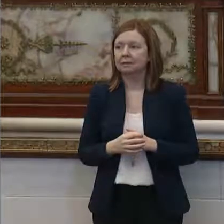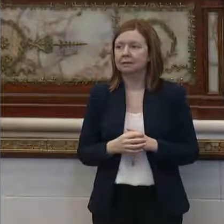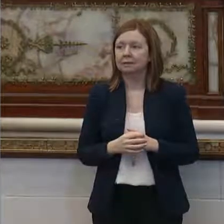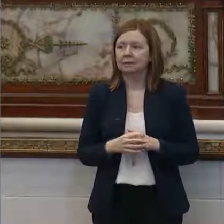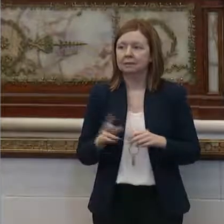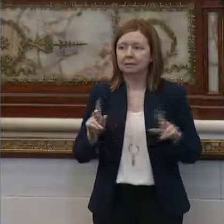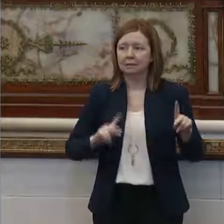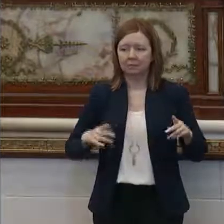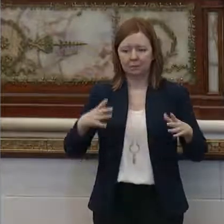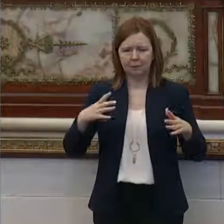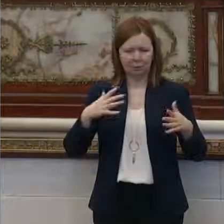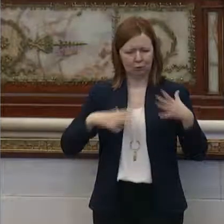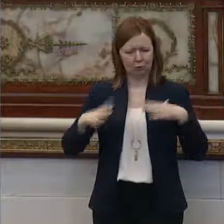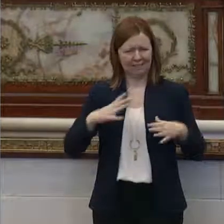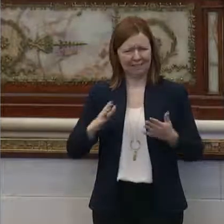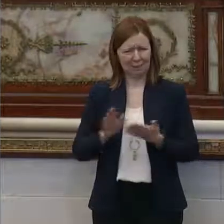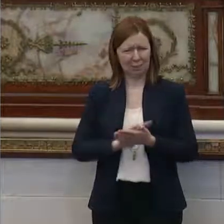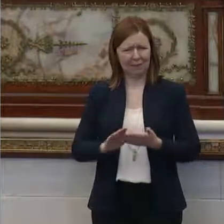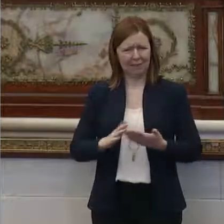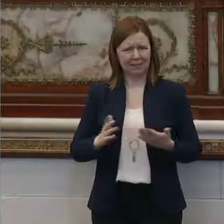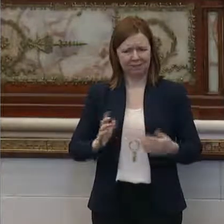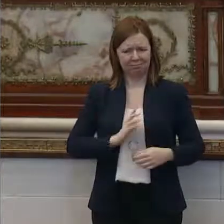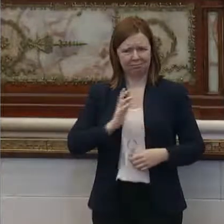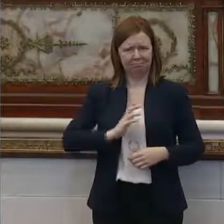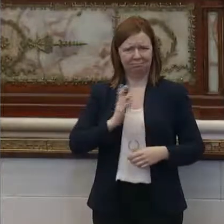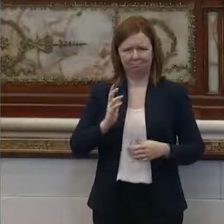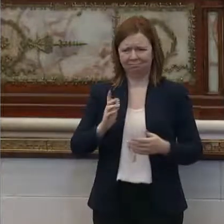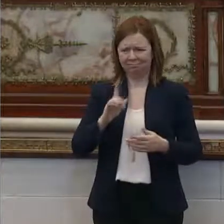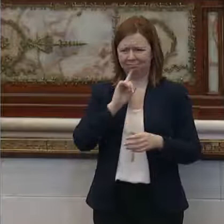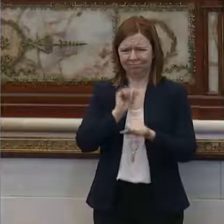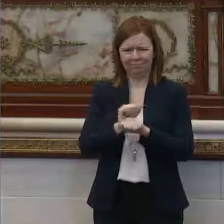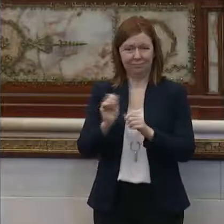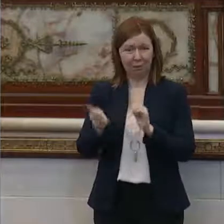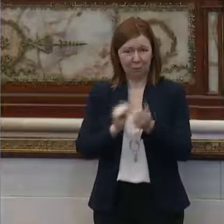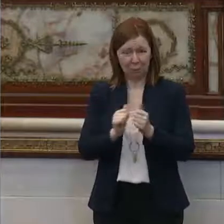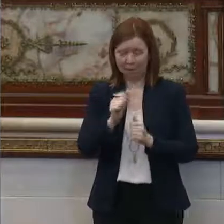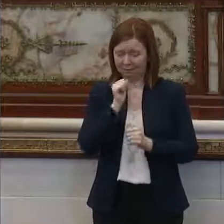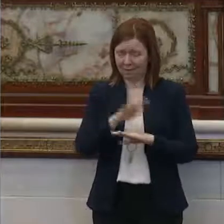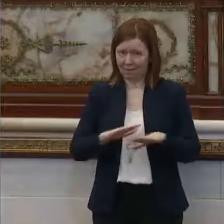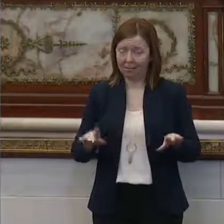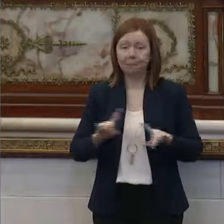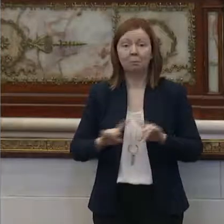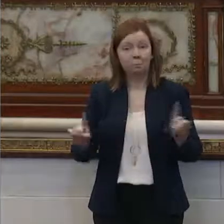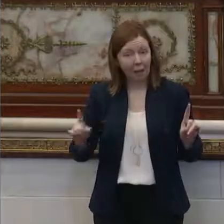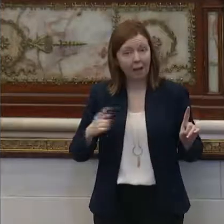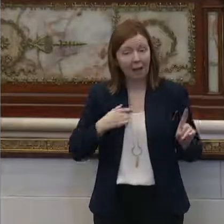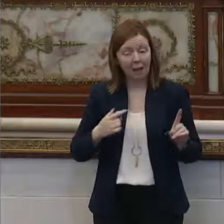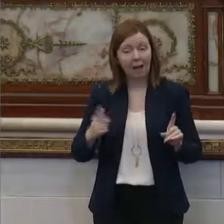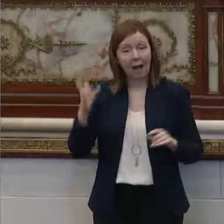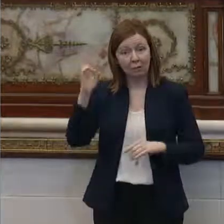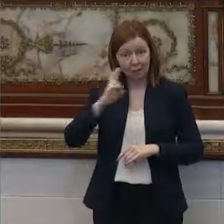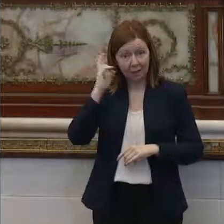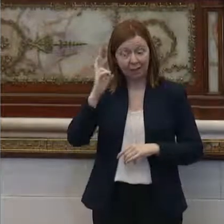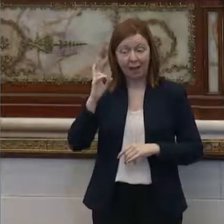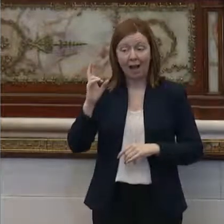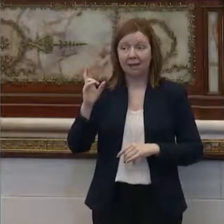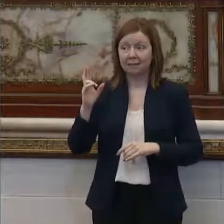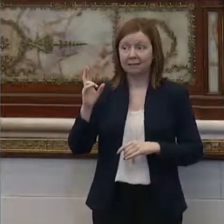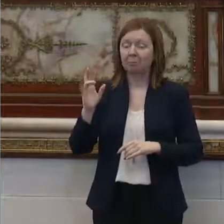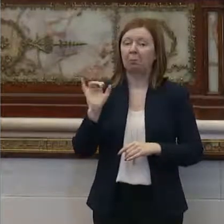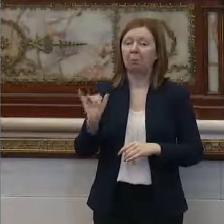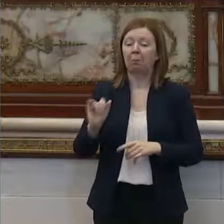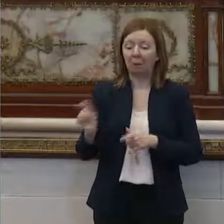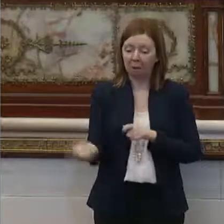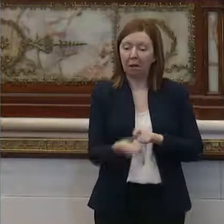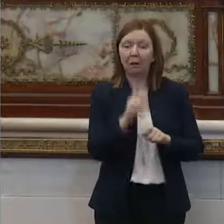People dress too nice for that to be a true sport. But I quickly found out that it